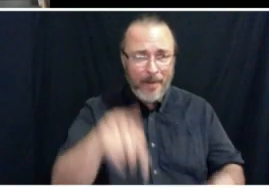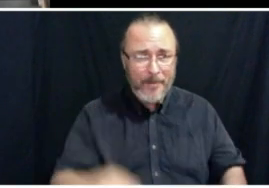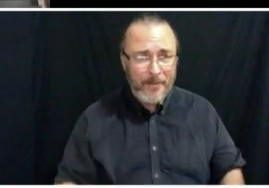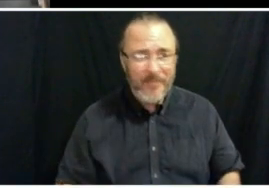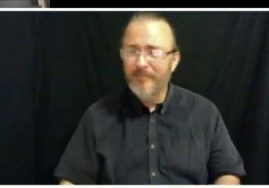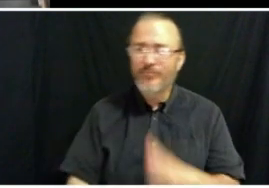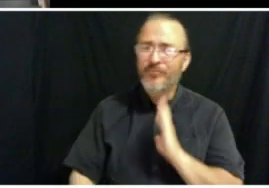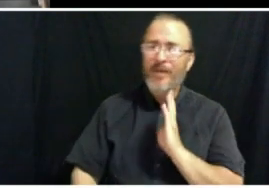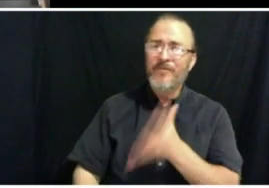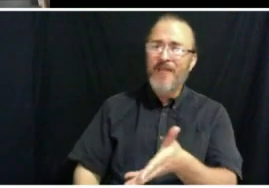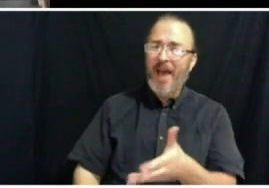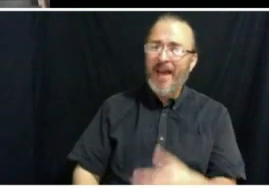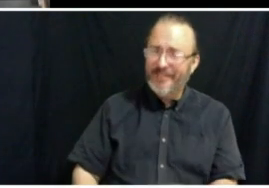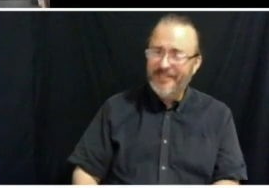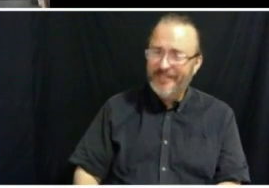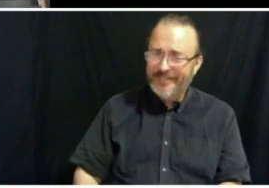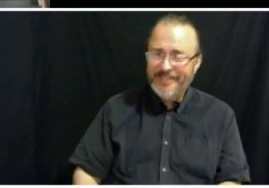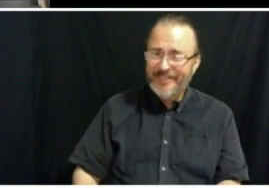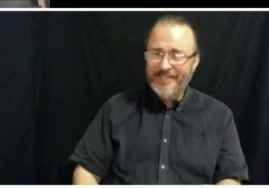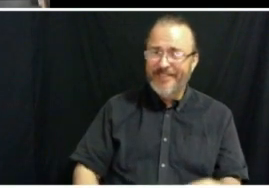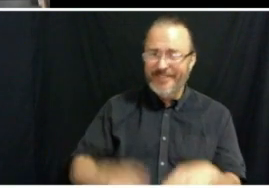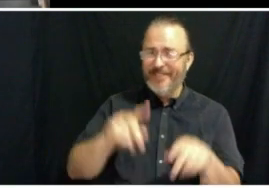You're allowed to have a winner in a democracy.